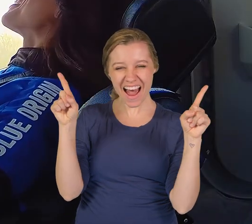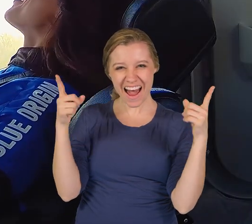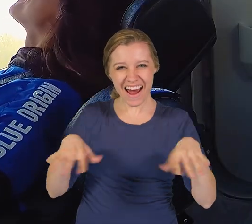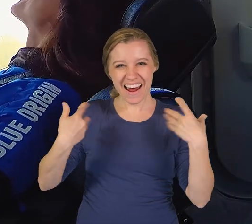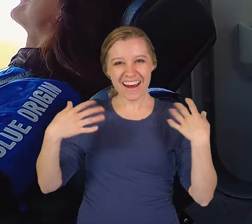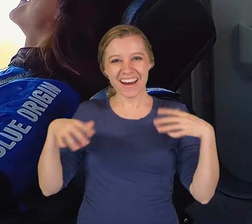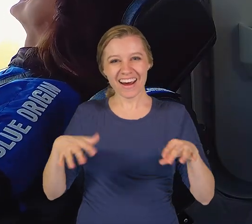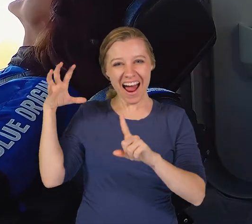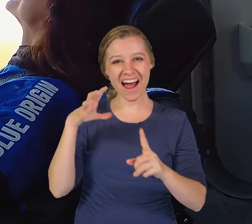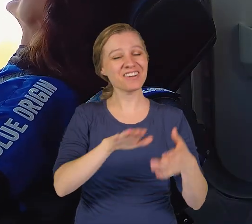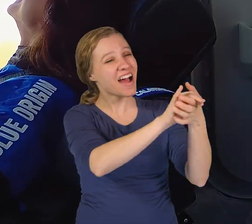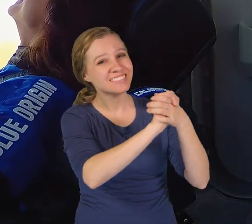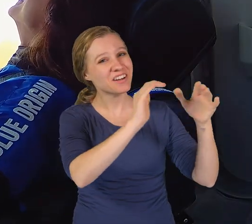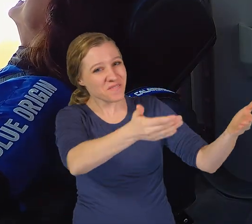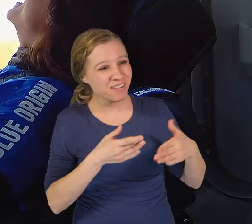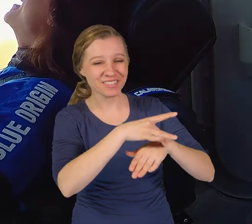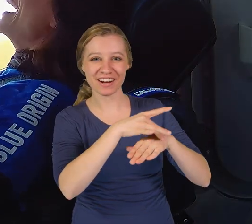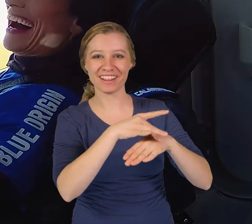There go our drones!